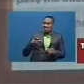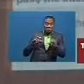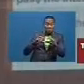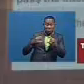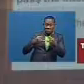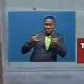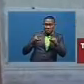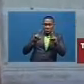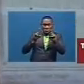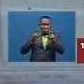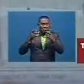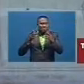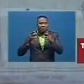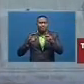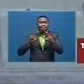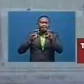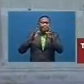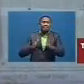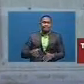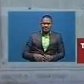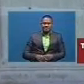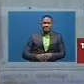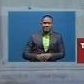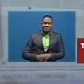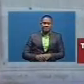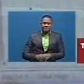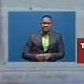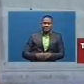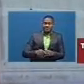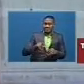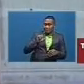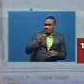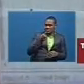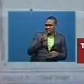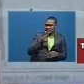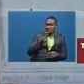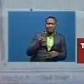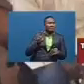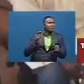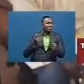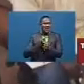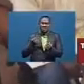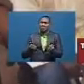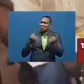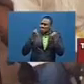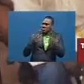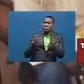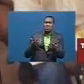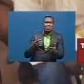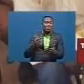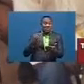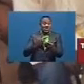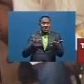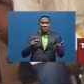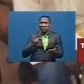electrical wiring inspectors. He stated that in the first quarter of 2012, the country lost property worth 1.47 million